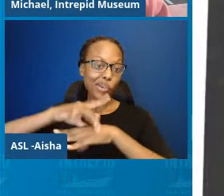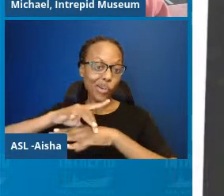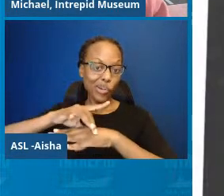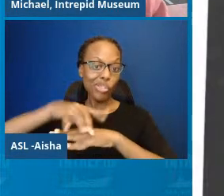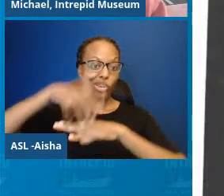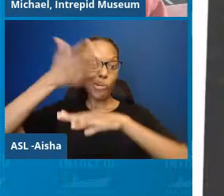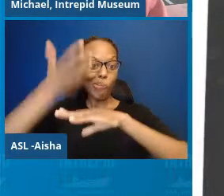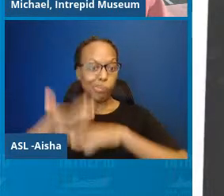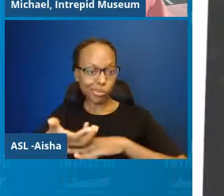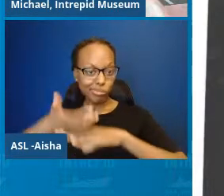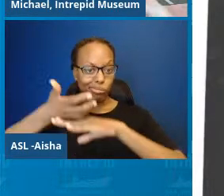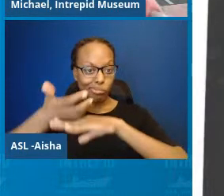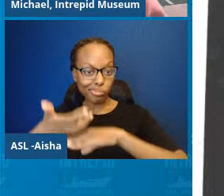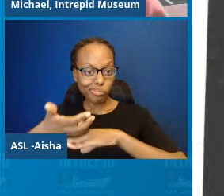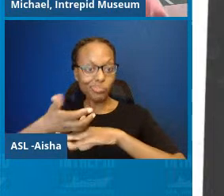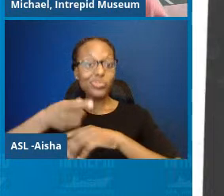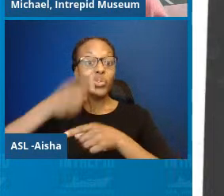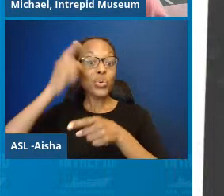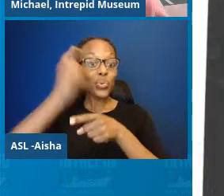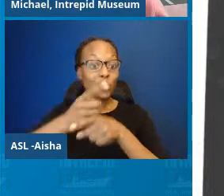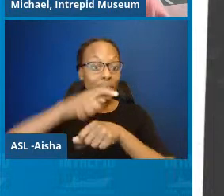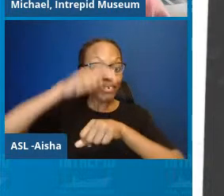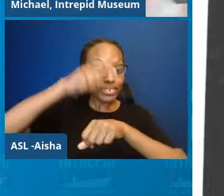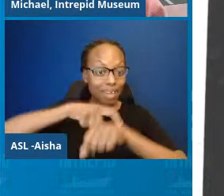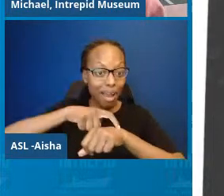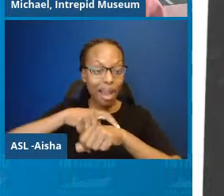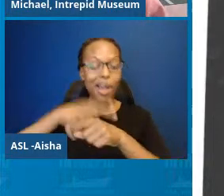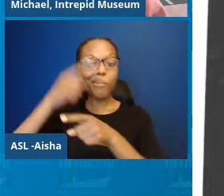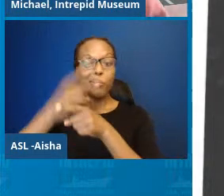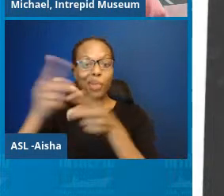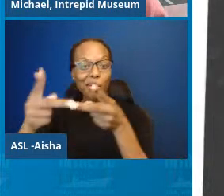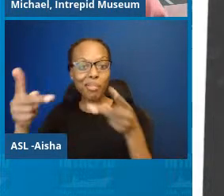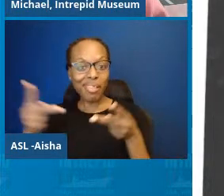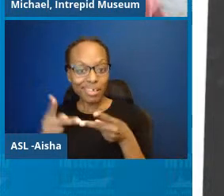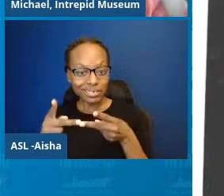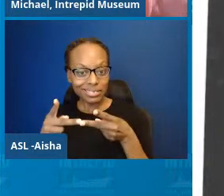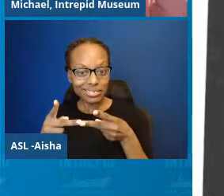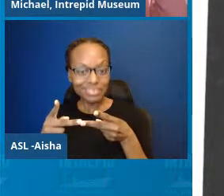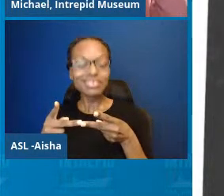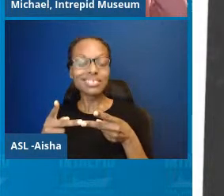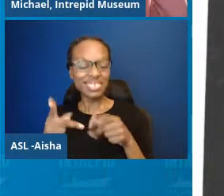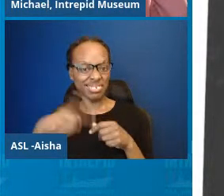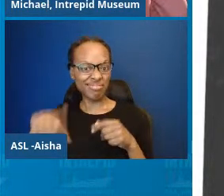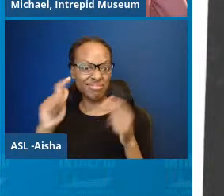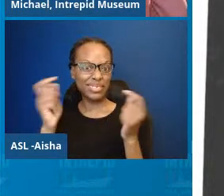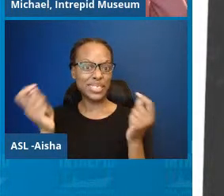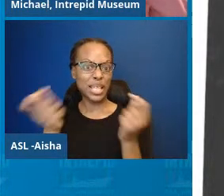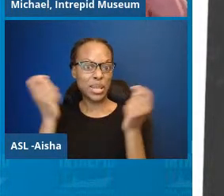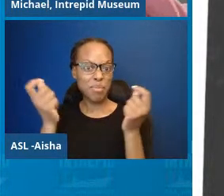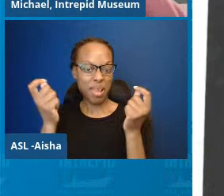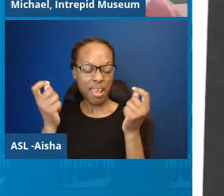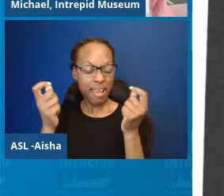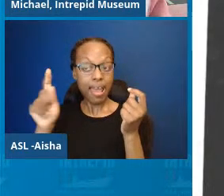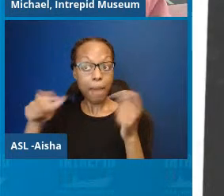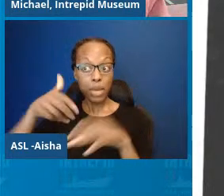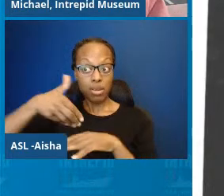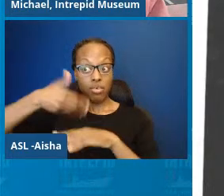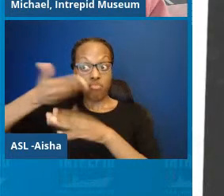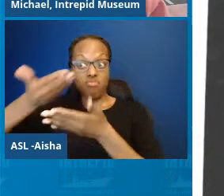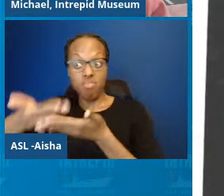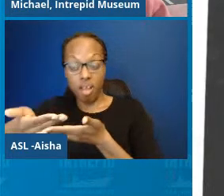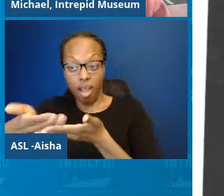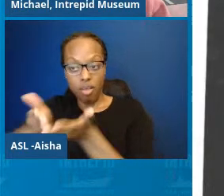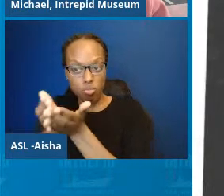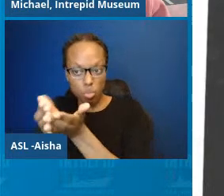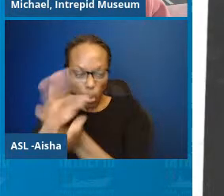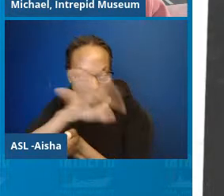did, there was a celebration. They were checked out by the medical staff and doctors. And like the story